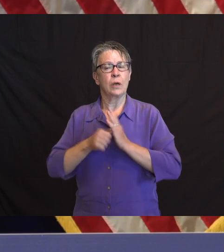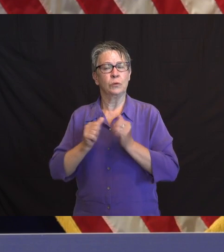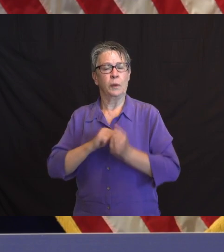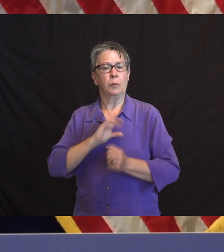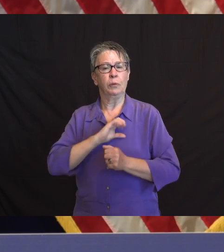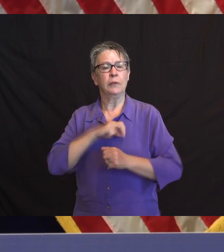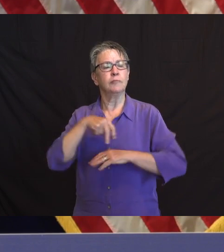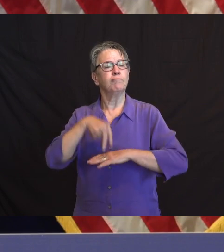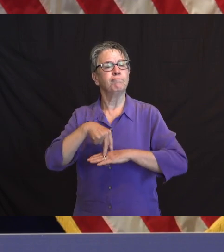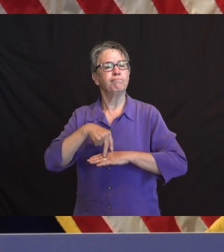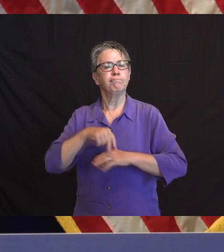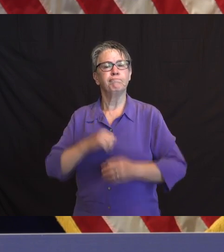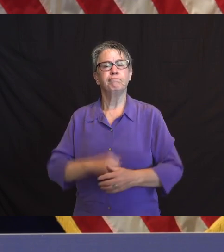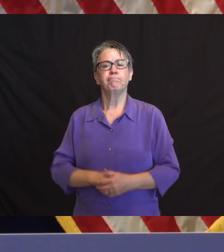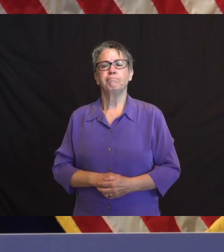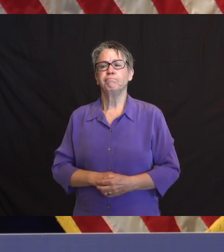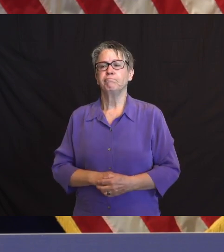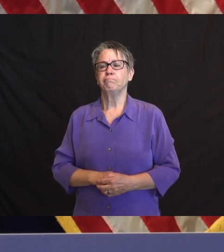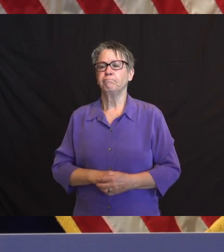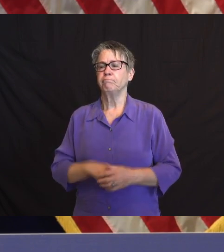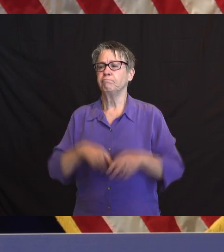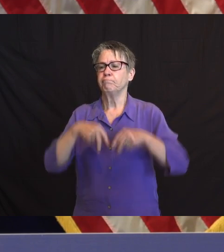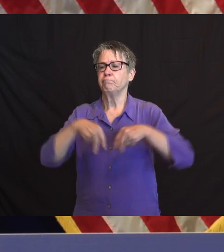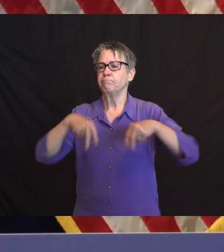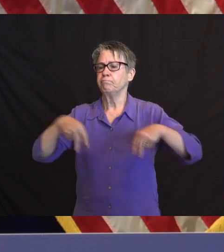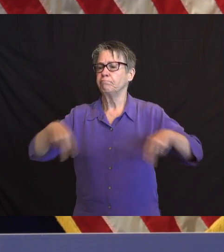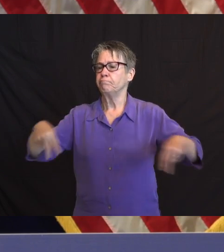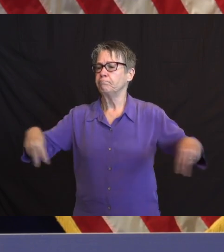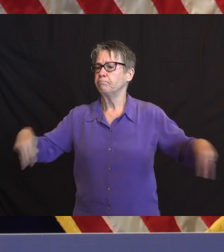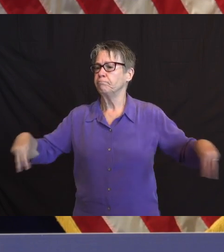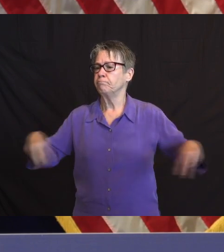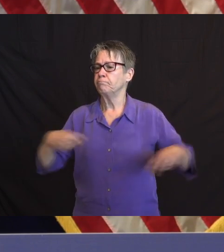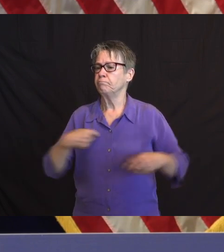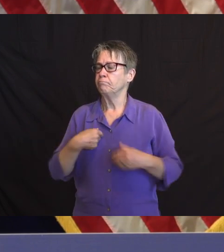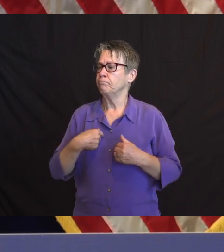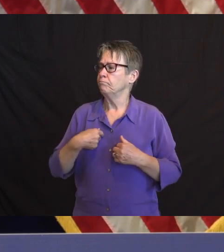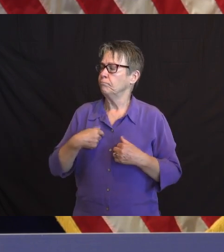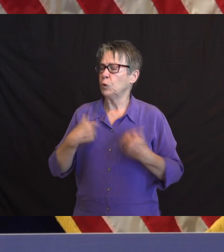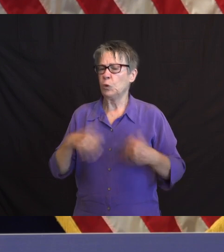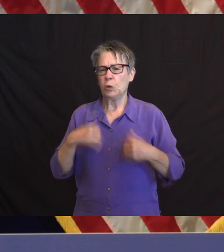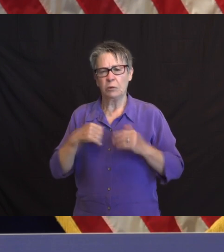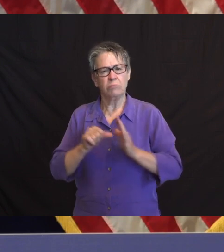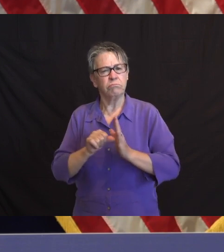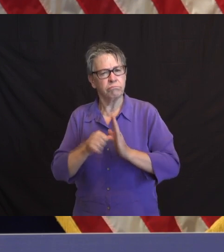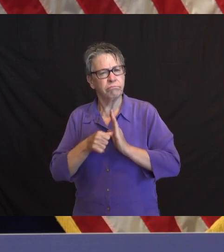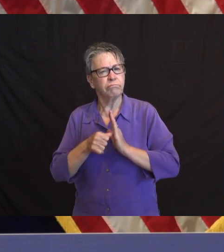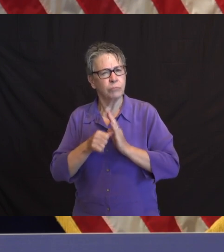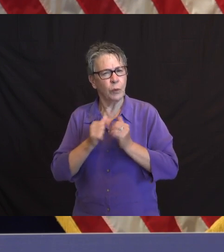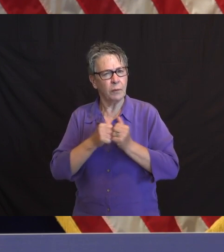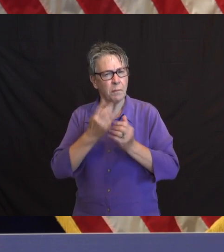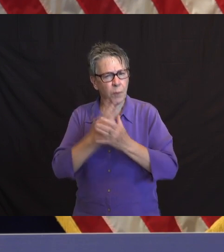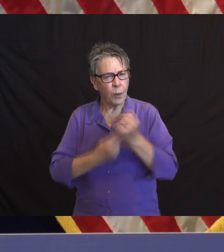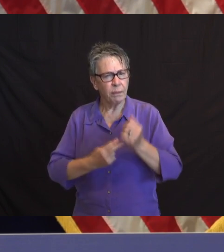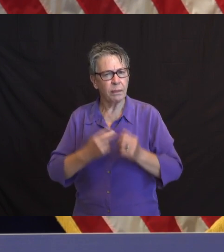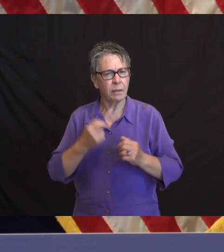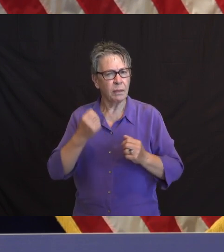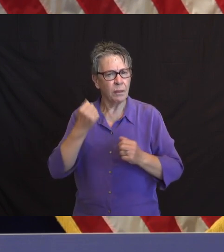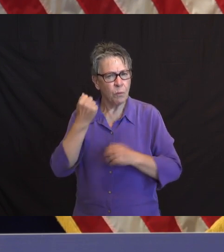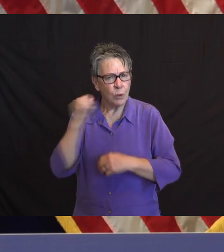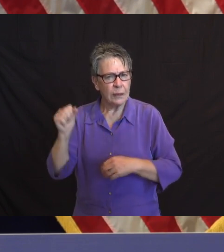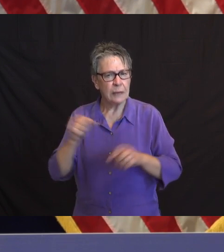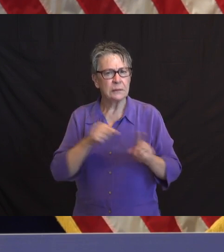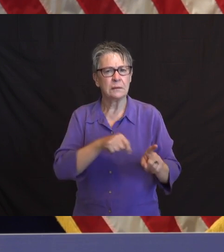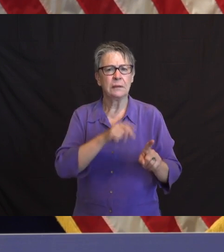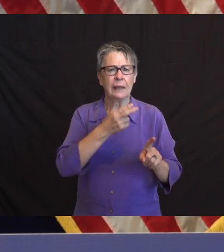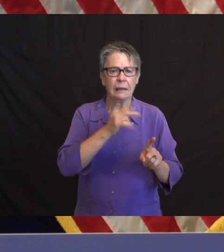events was impressive, literally every aspect of it. I'm happy to say I don't recall seeing literally in either Hillside